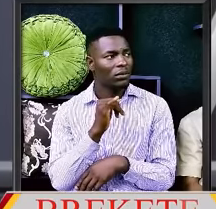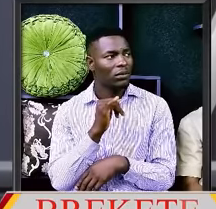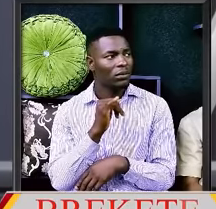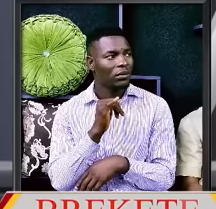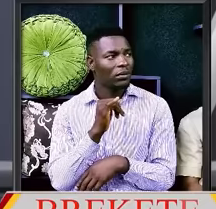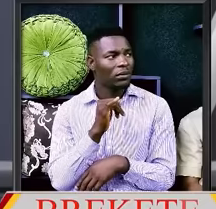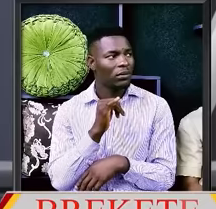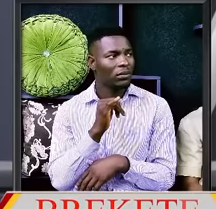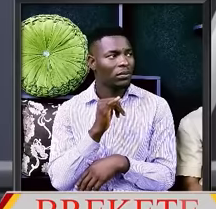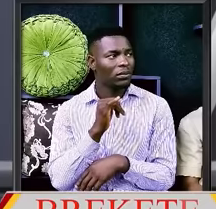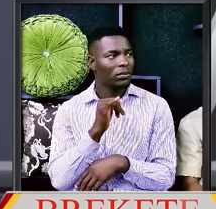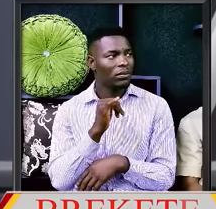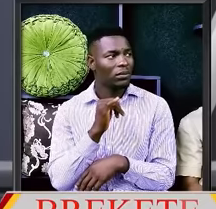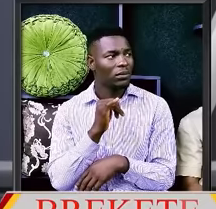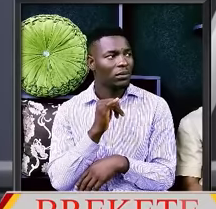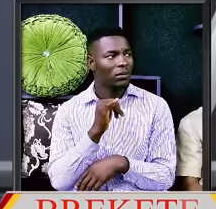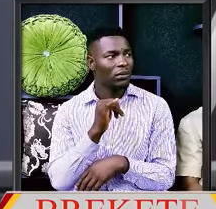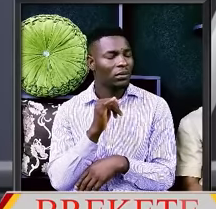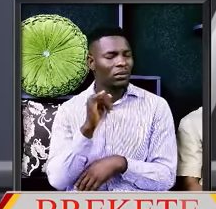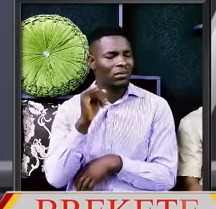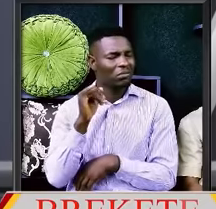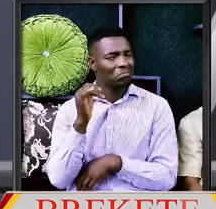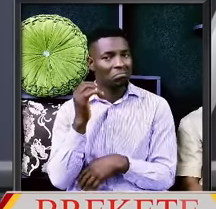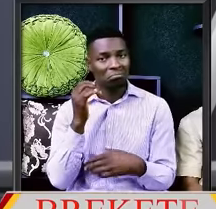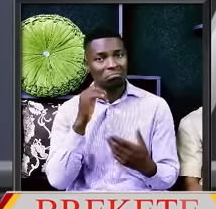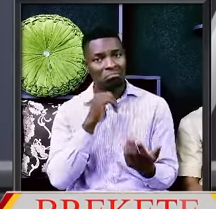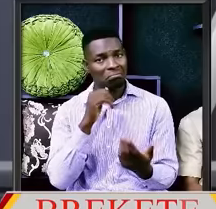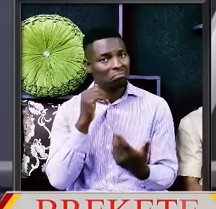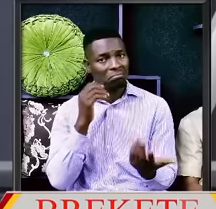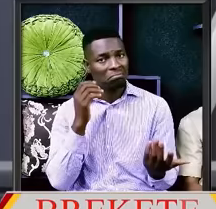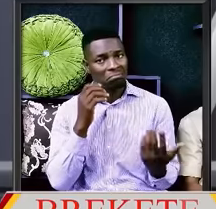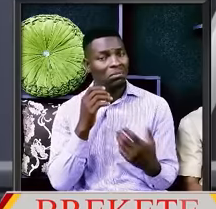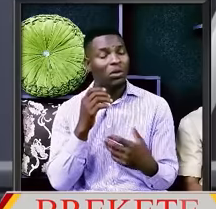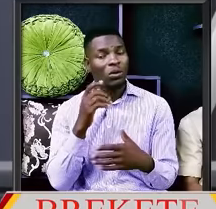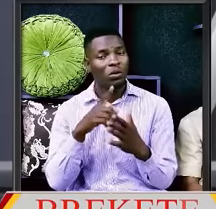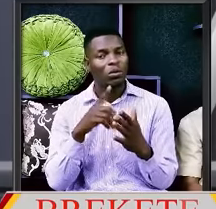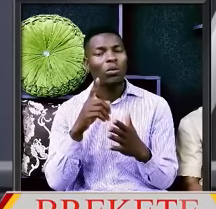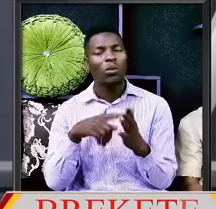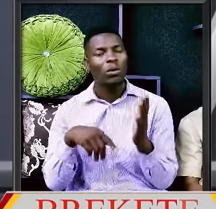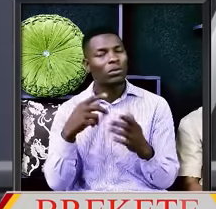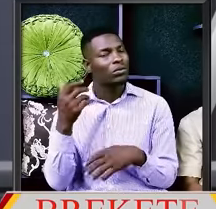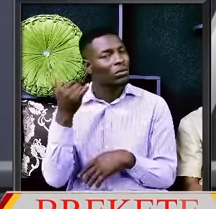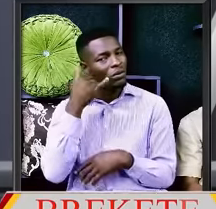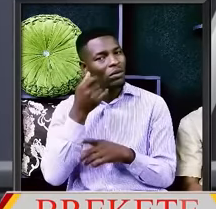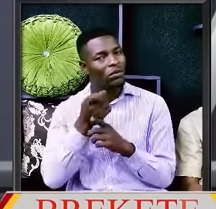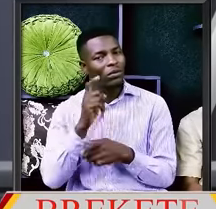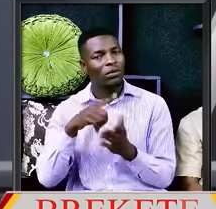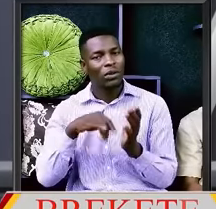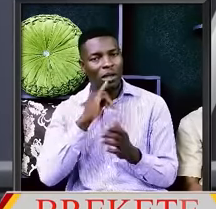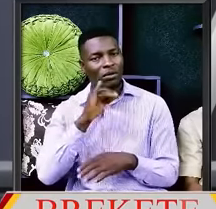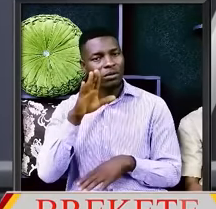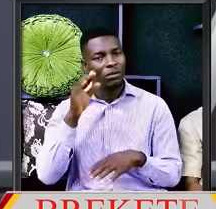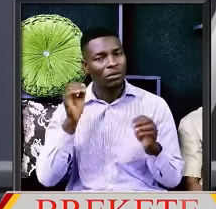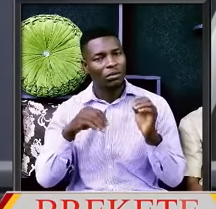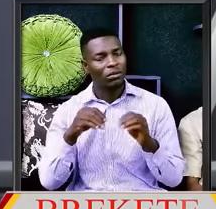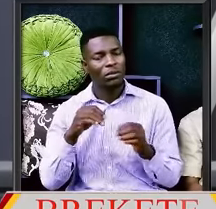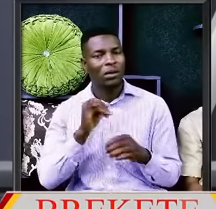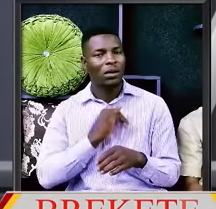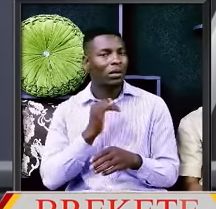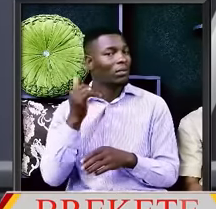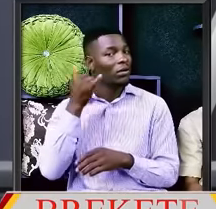Lord Ash. Okay. Where are you the Vano from? Waiting be your contributed. Yeah, I'm calling from the